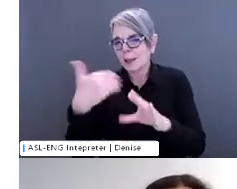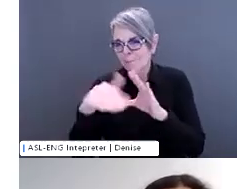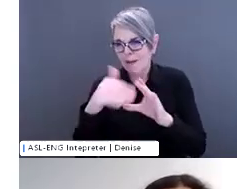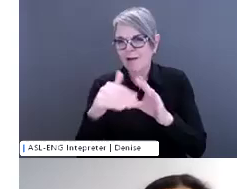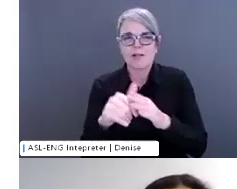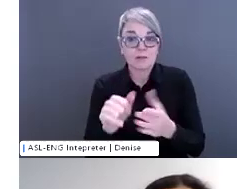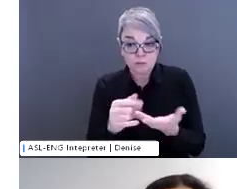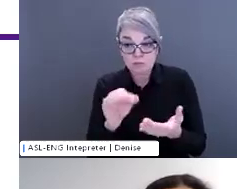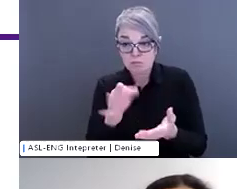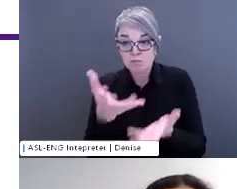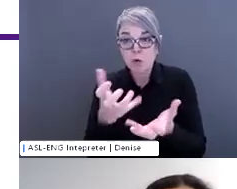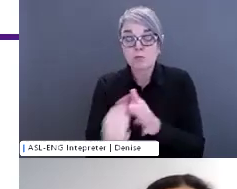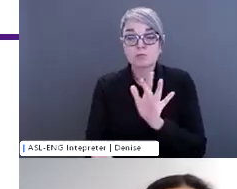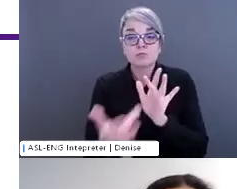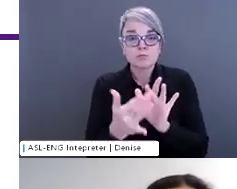presentation today.